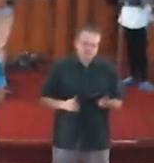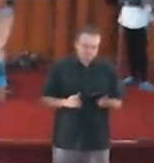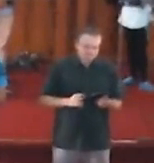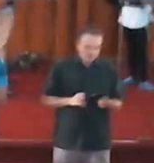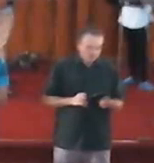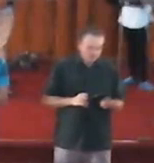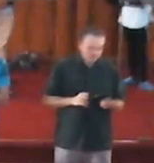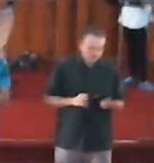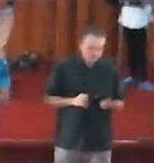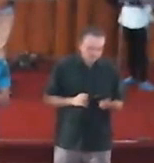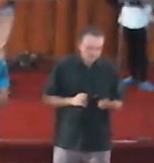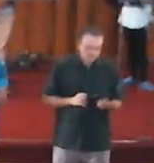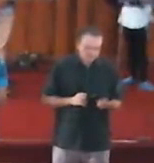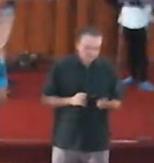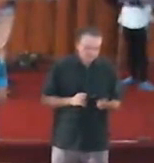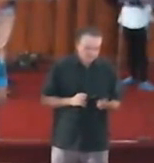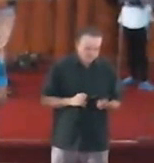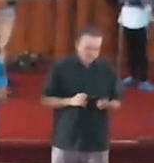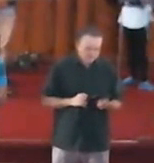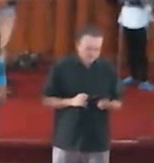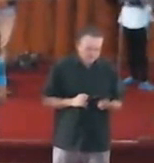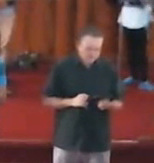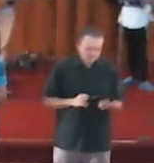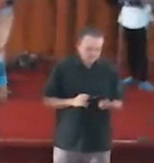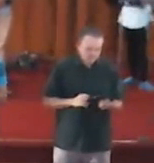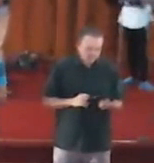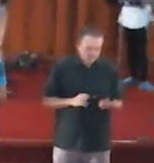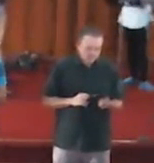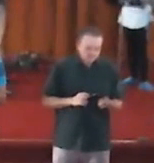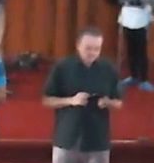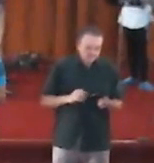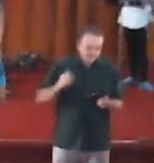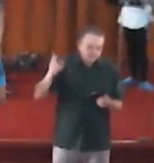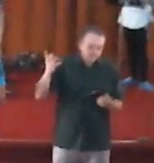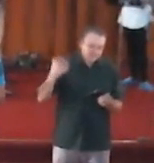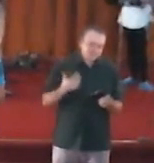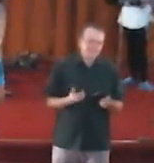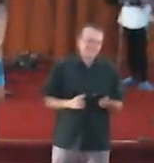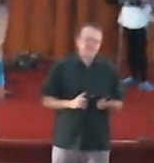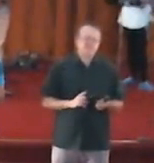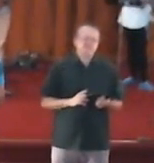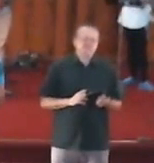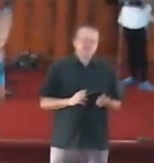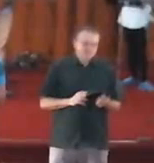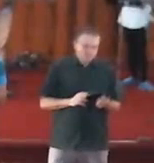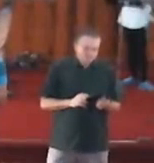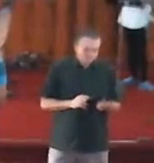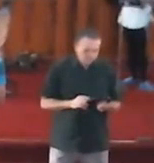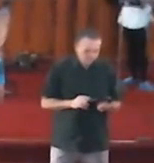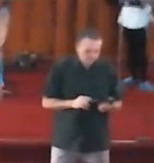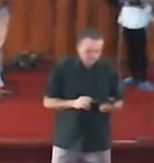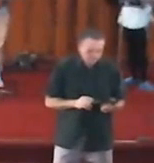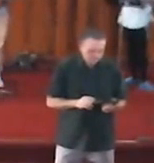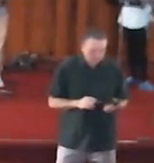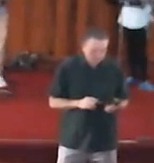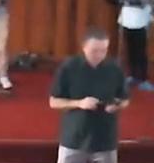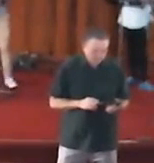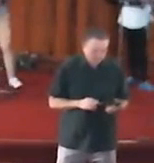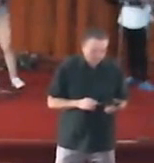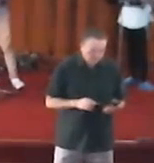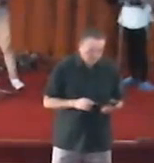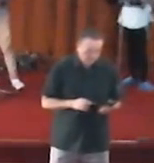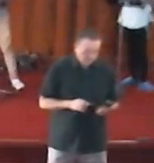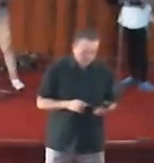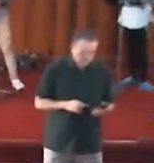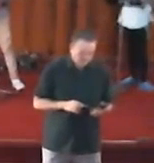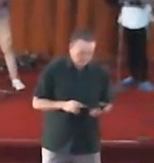pensamientos. You give me your thoughts. Dime lo que está en el corazón de Dios. Tell me what's on